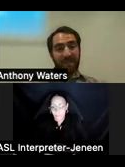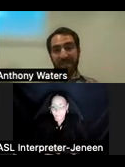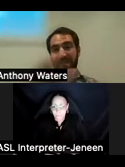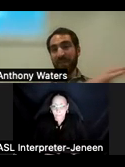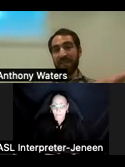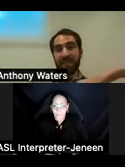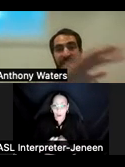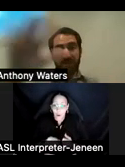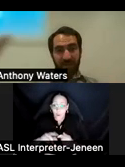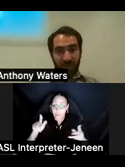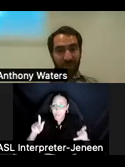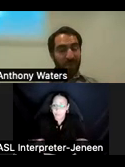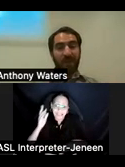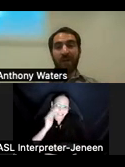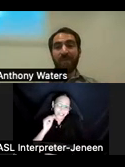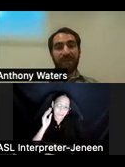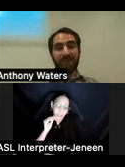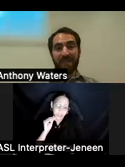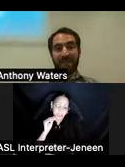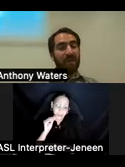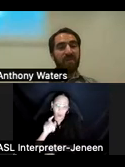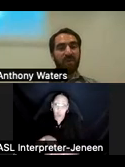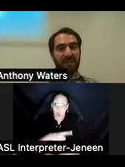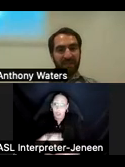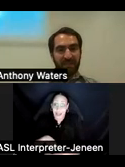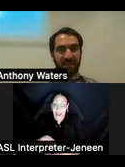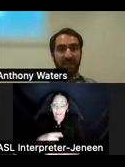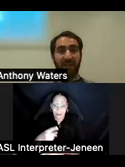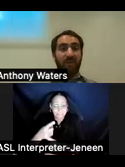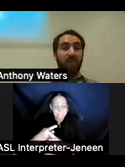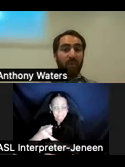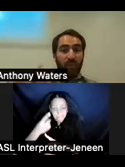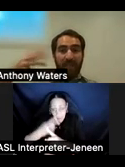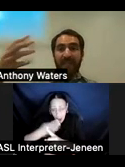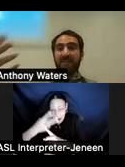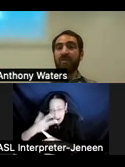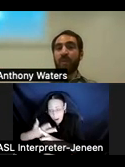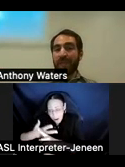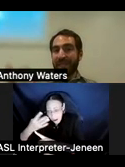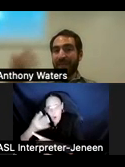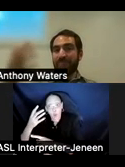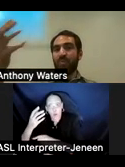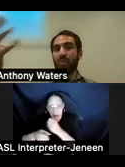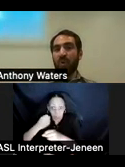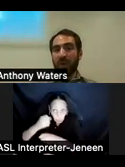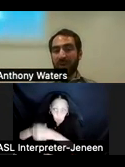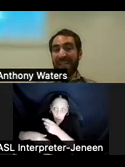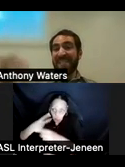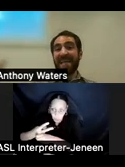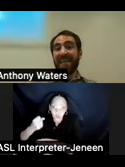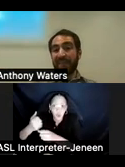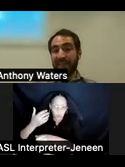When somebody's experiencing it over a long period of time, months or years, we can usually get